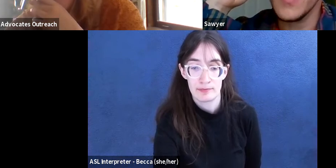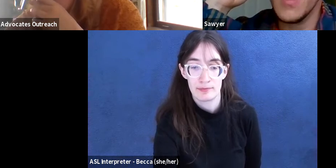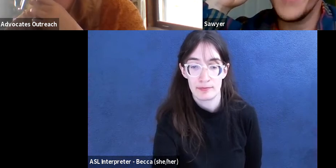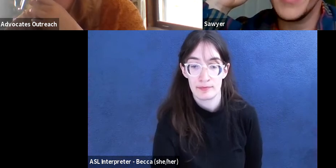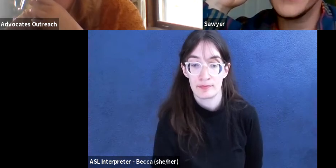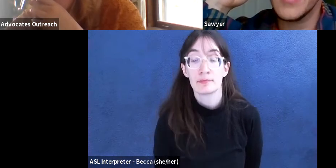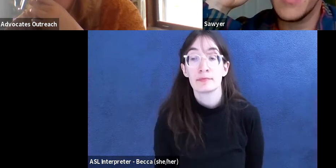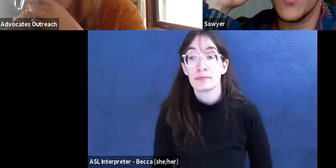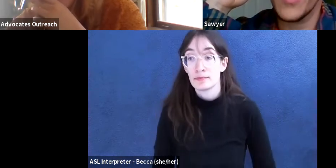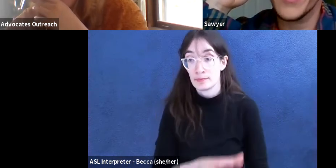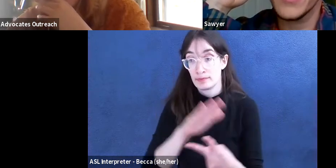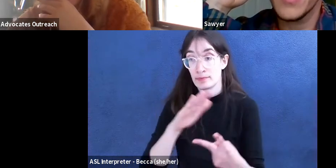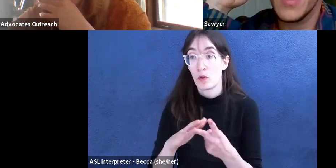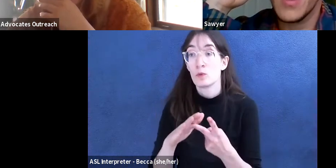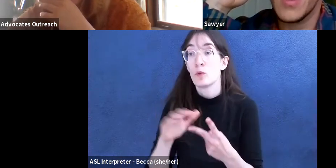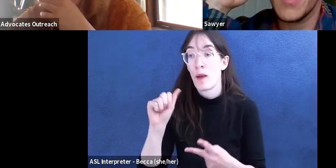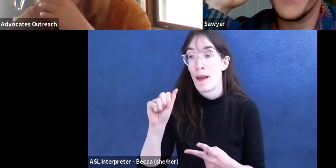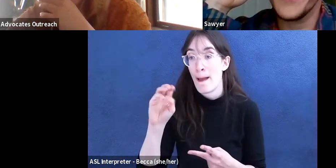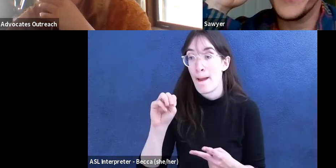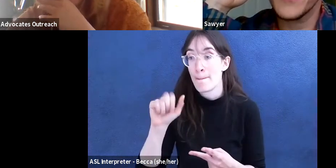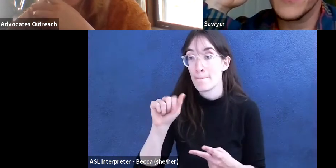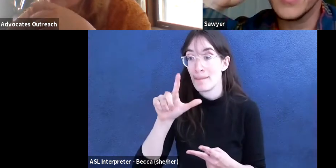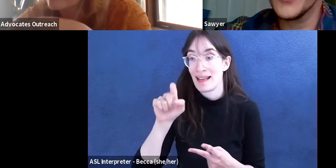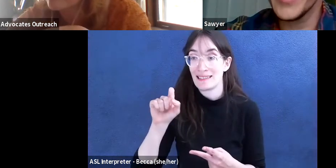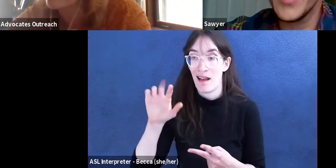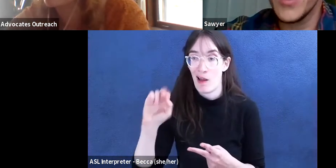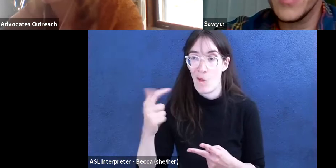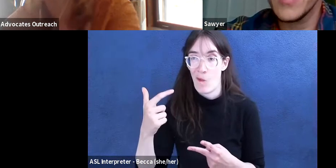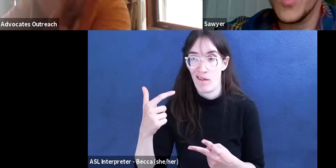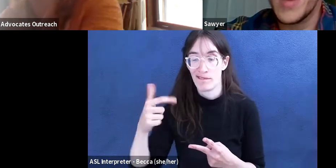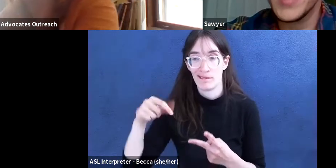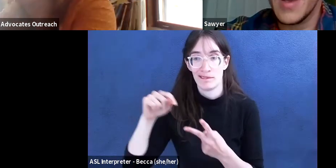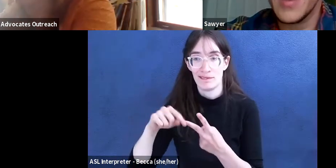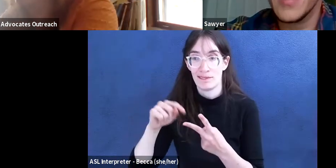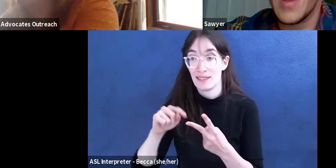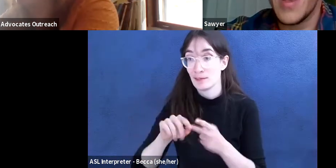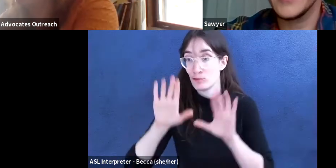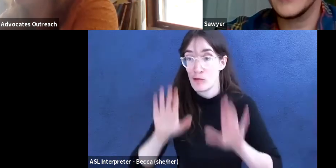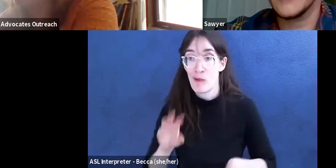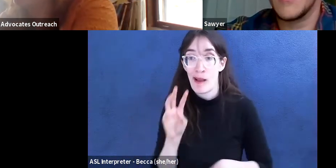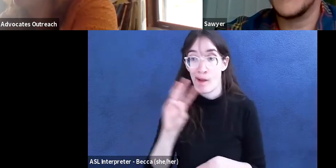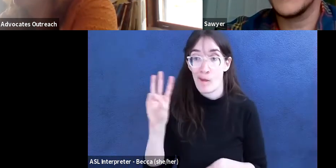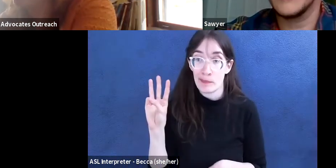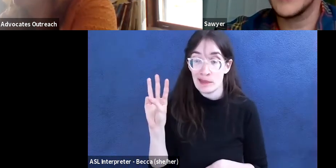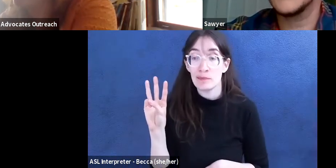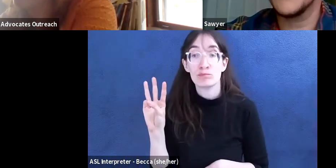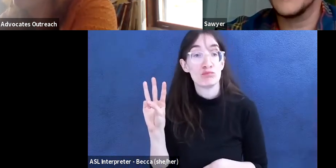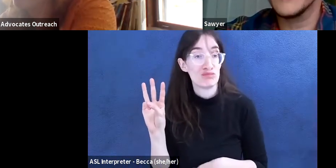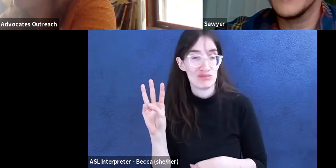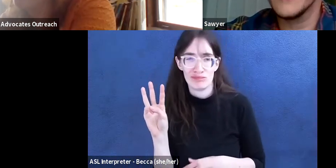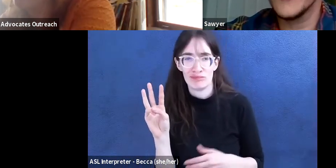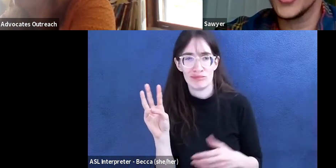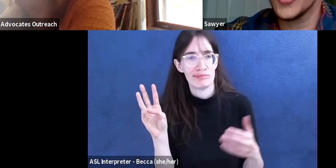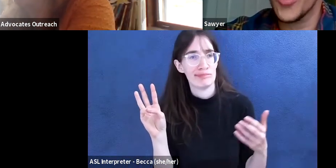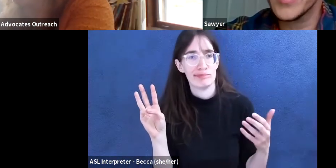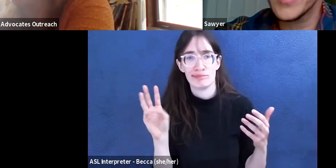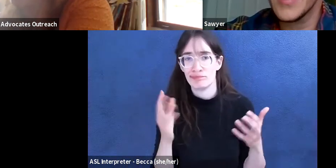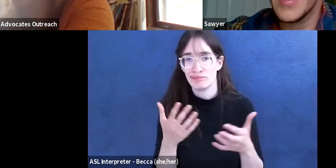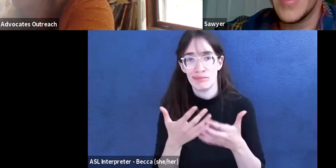place that feel comfortable for you and for them, as far as what level of like personal